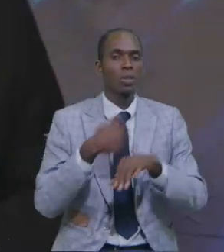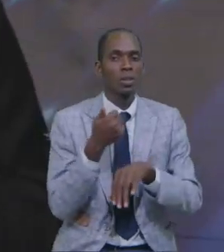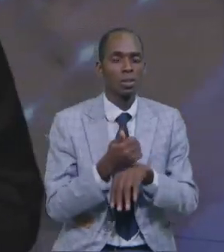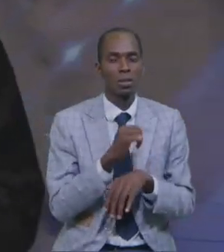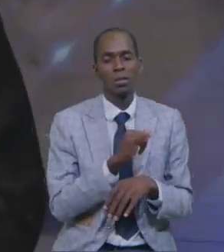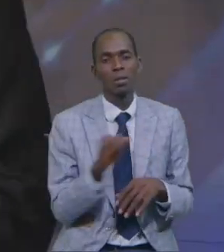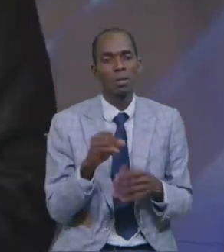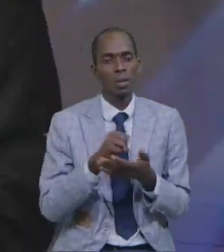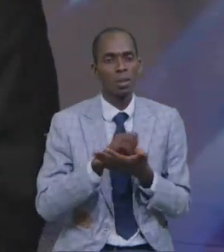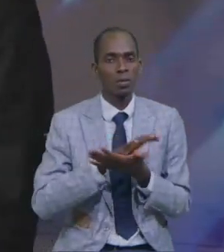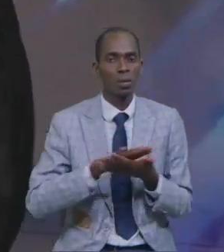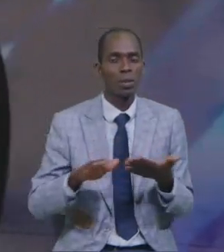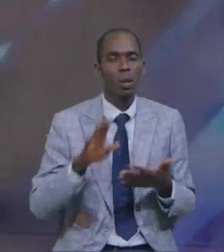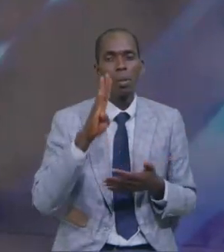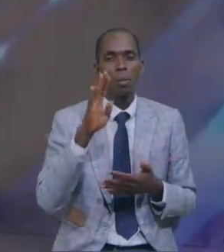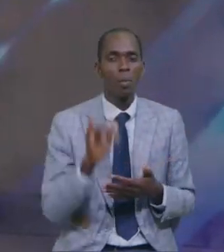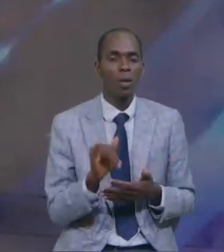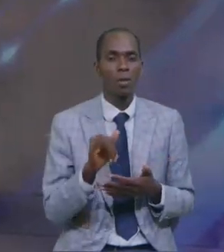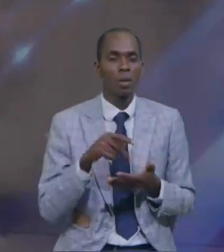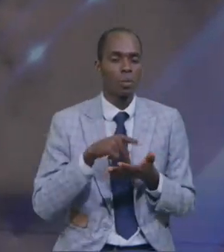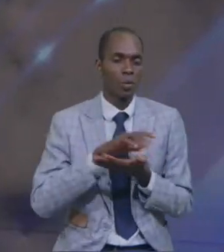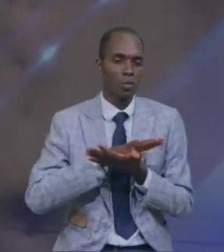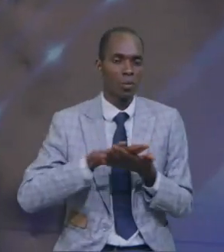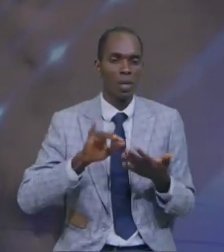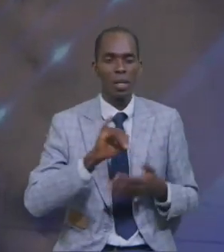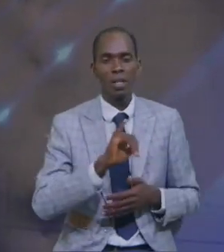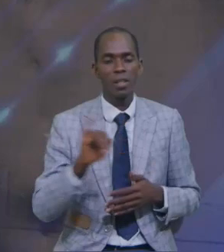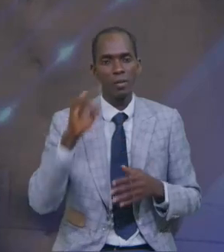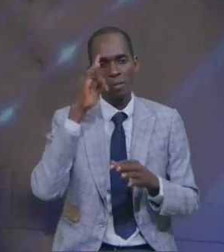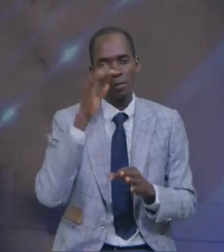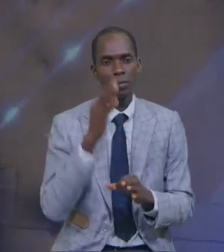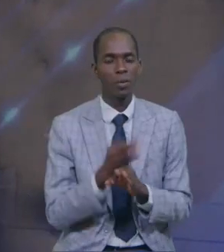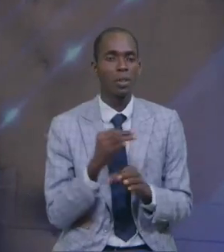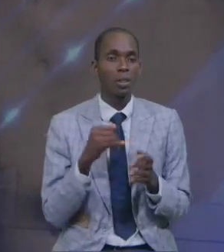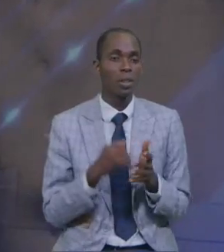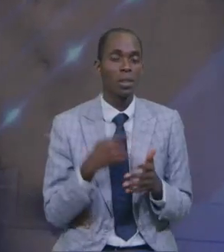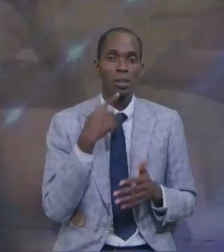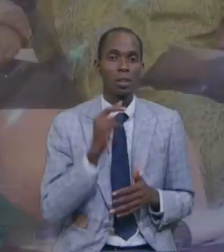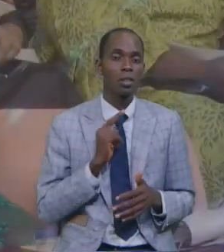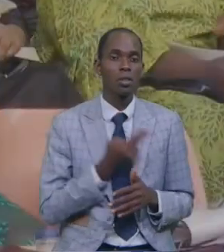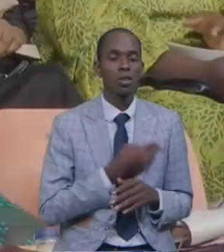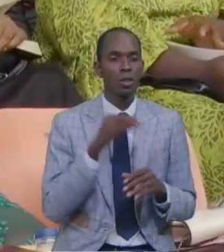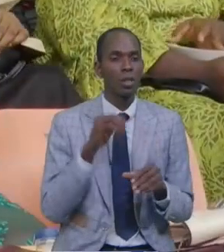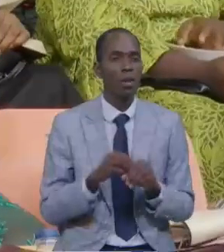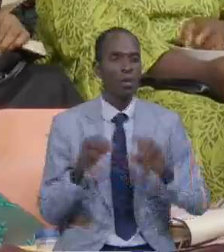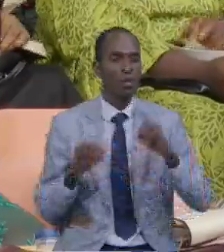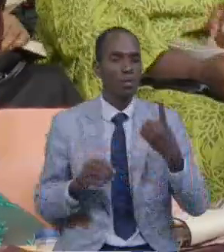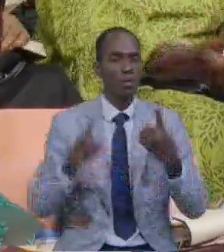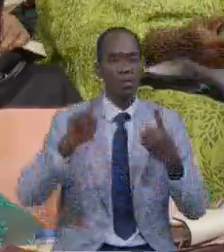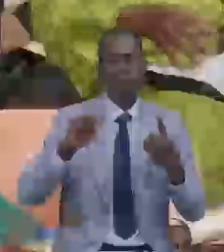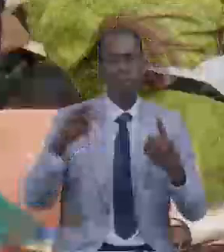us in 1 Thessalonians chapter 5, reading from verse